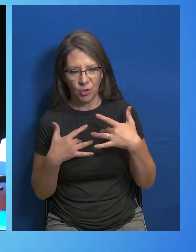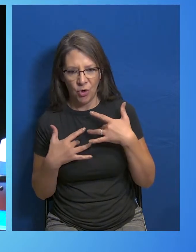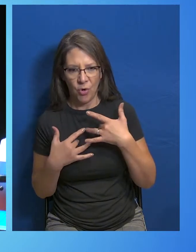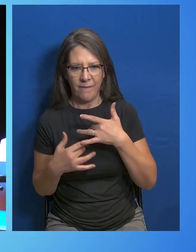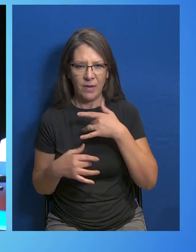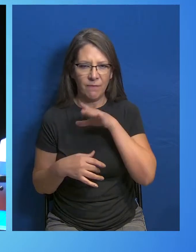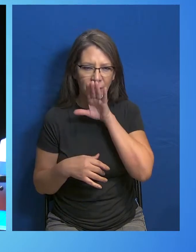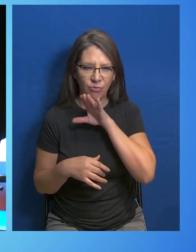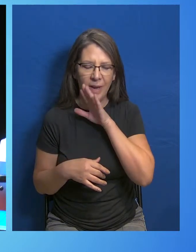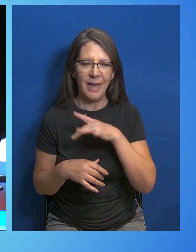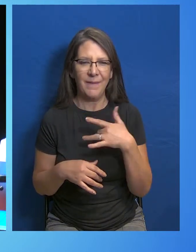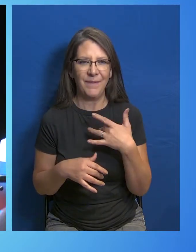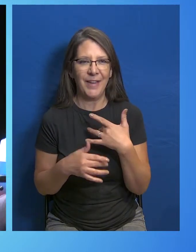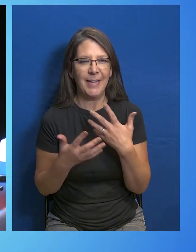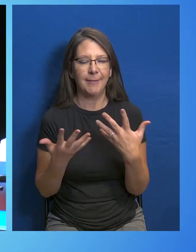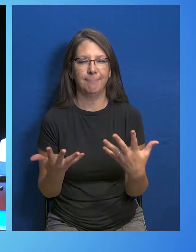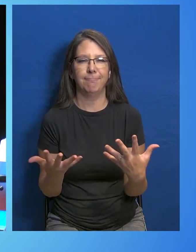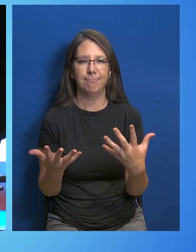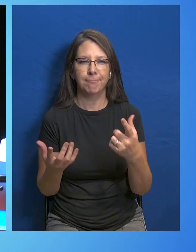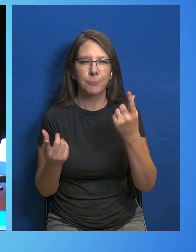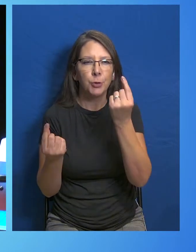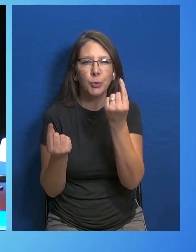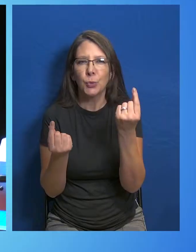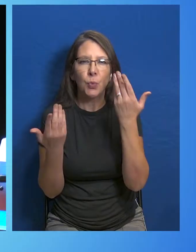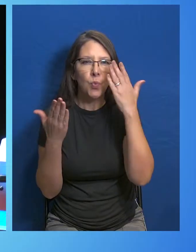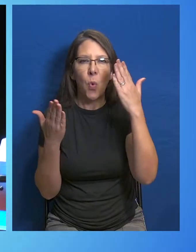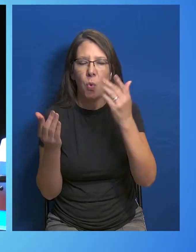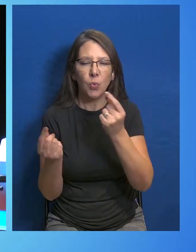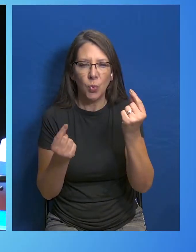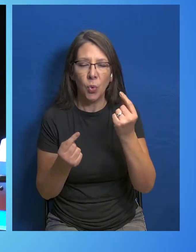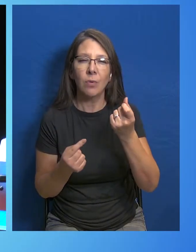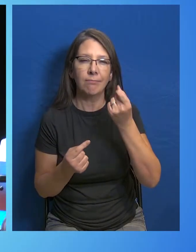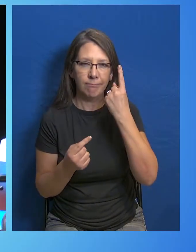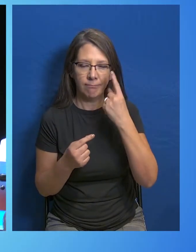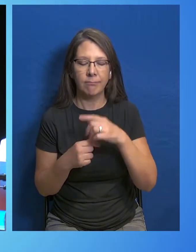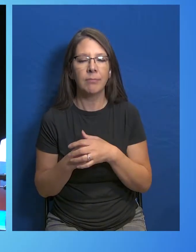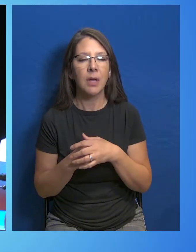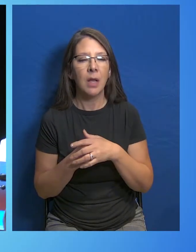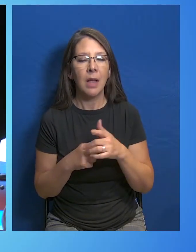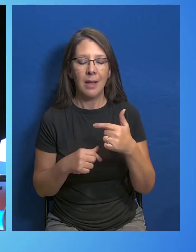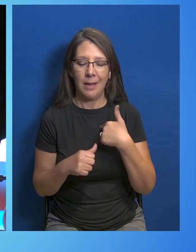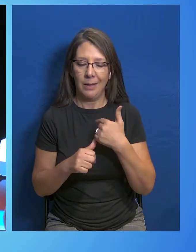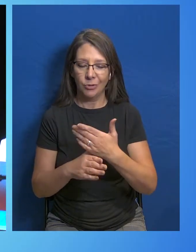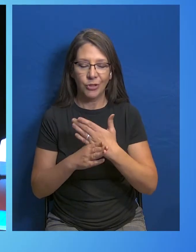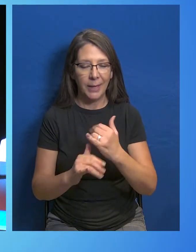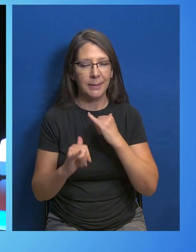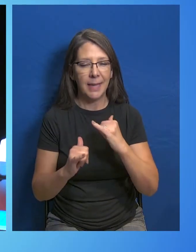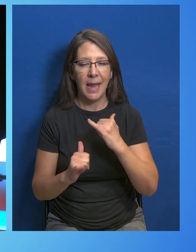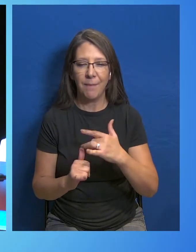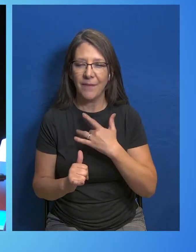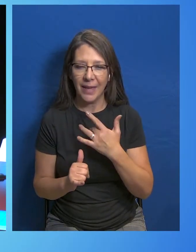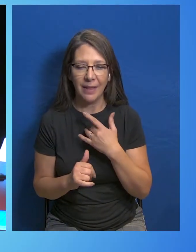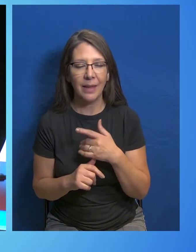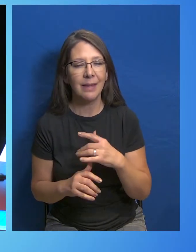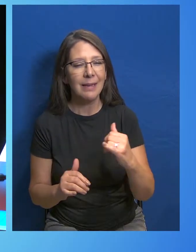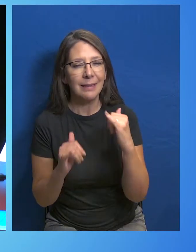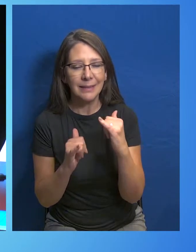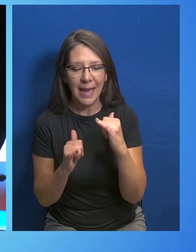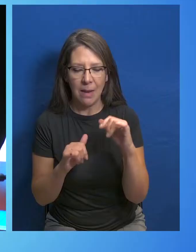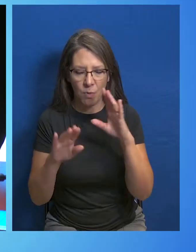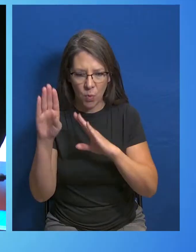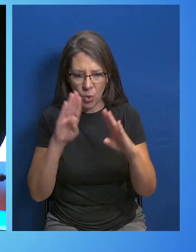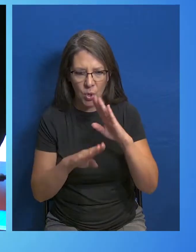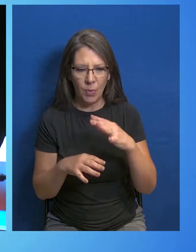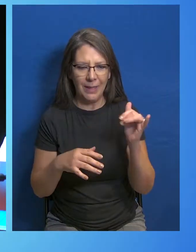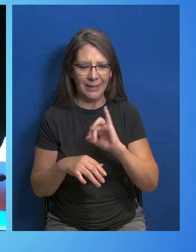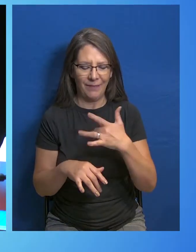and unrest across the agency. And while I understand and share some of the angst, anxiety, and feel the weight